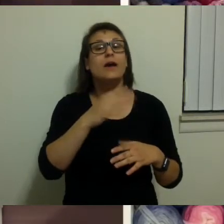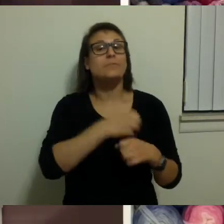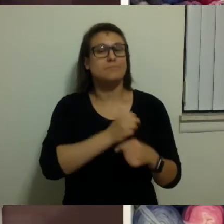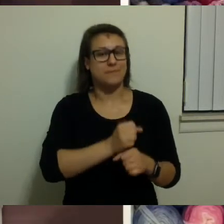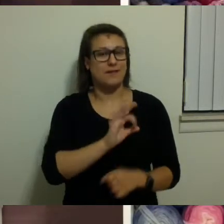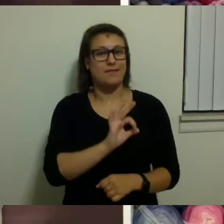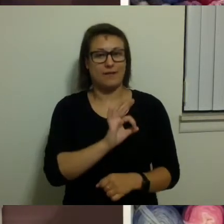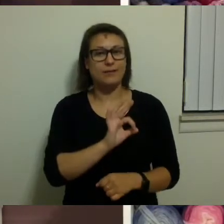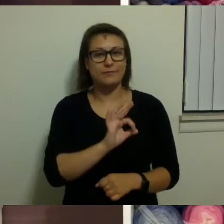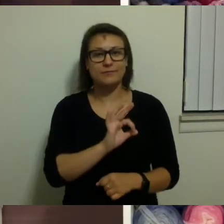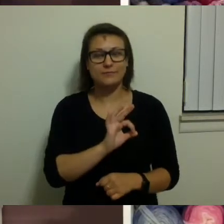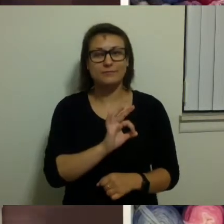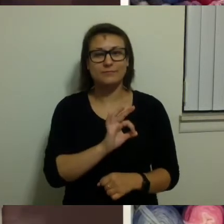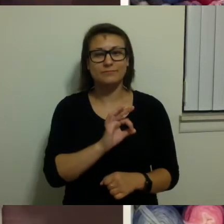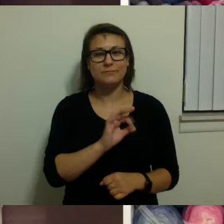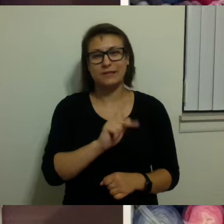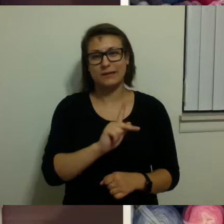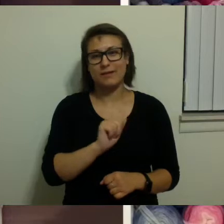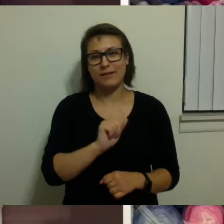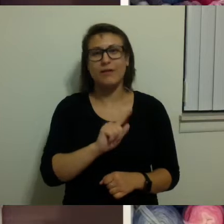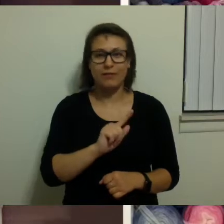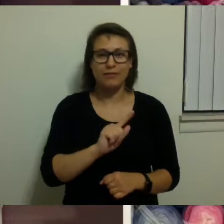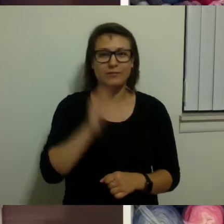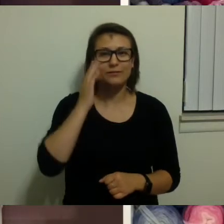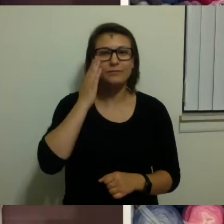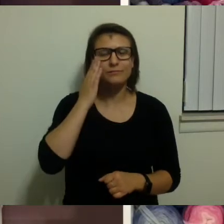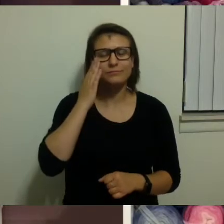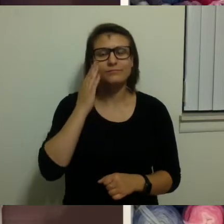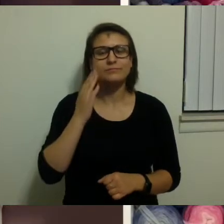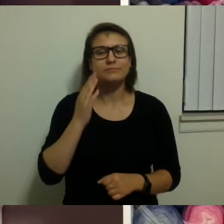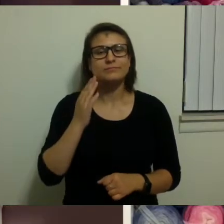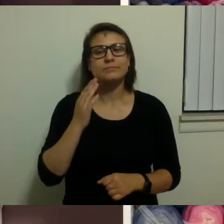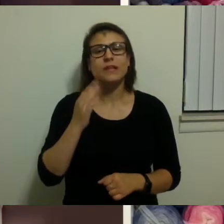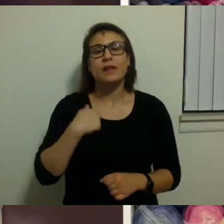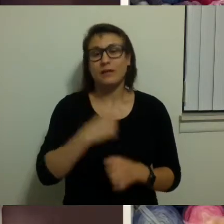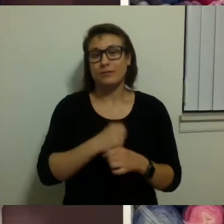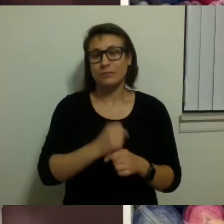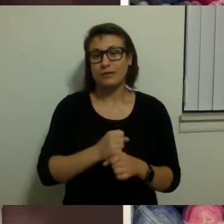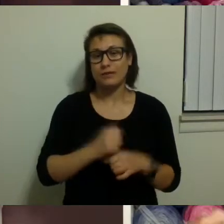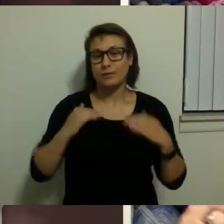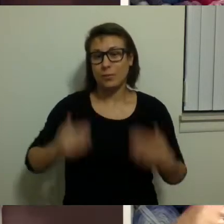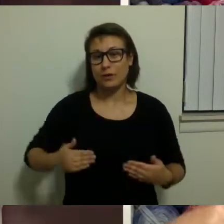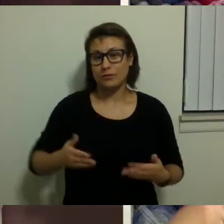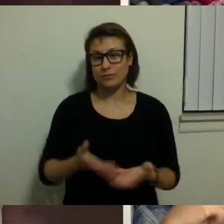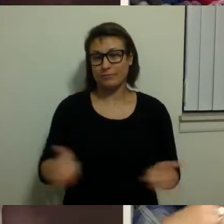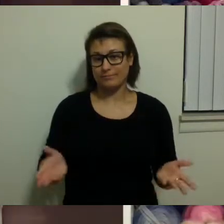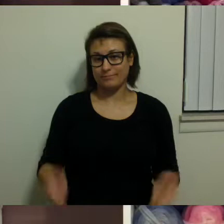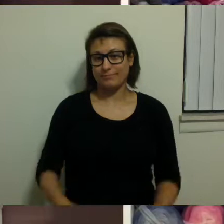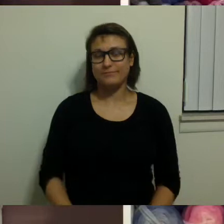Make 9 knit along that we're doing together. And I am making the Granito